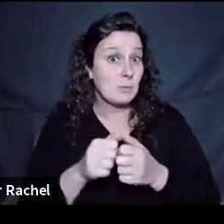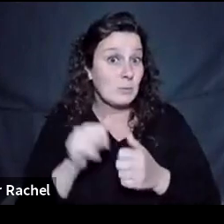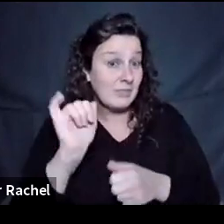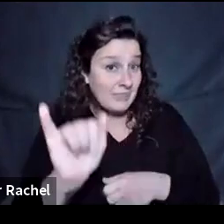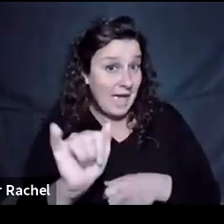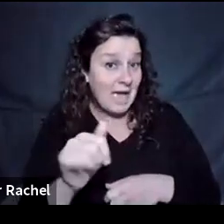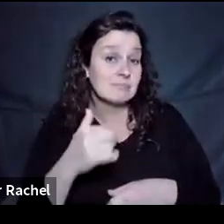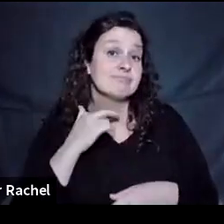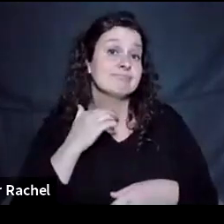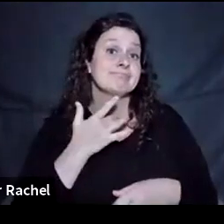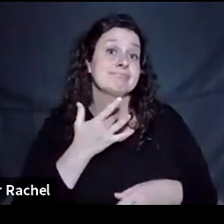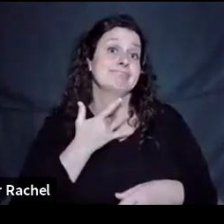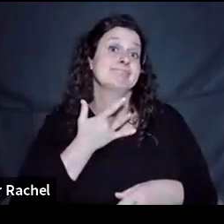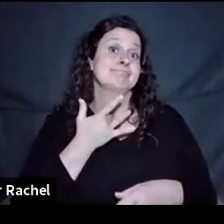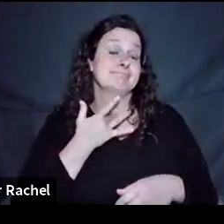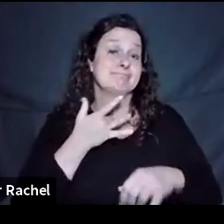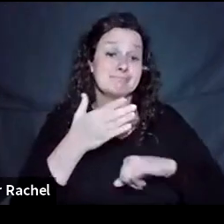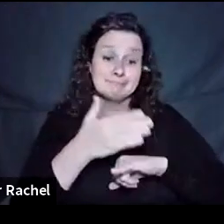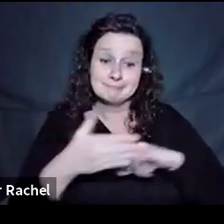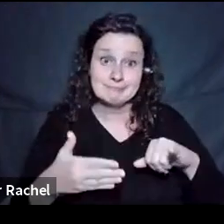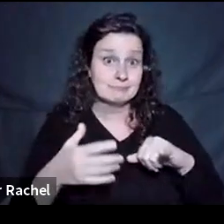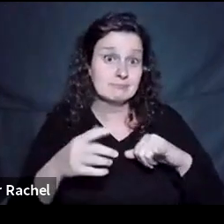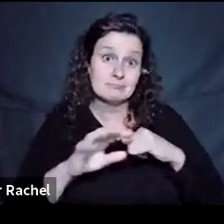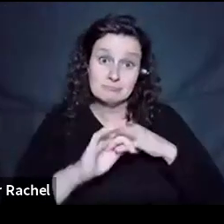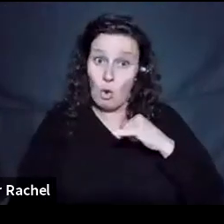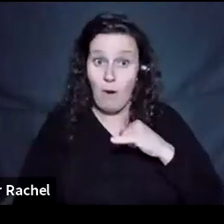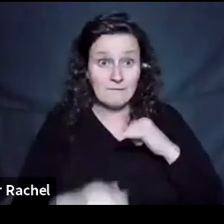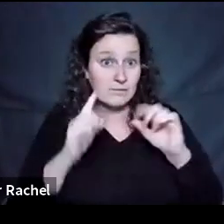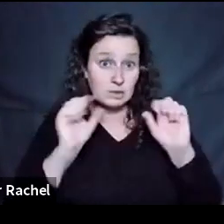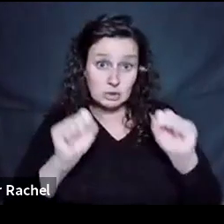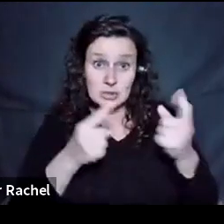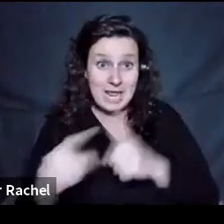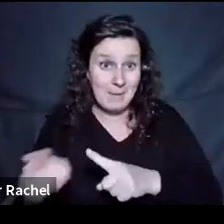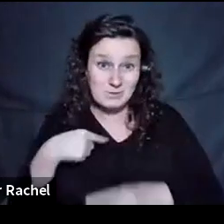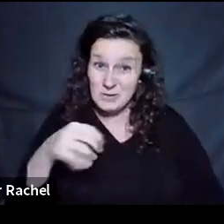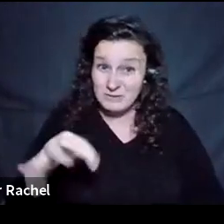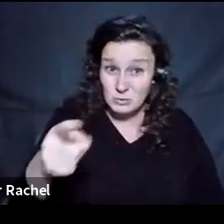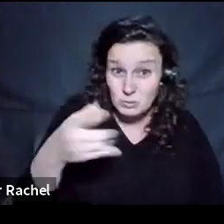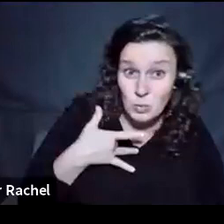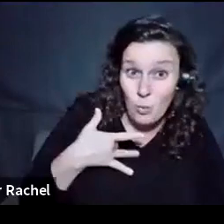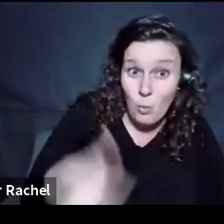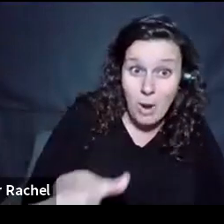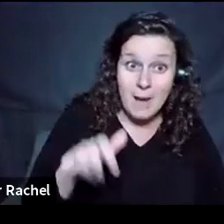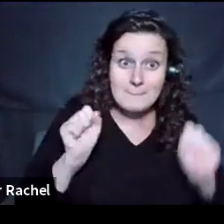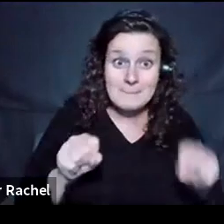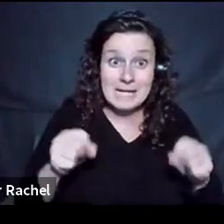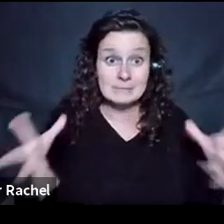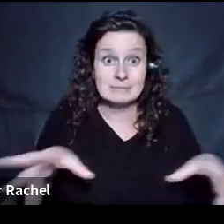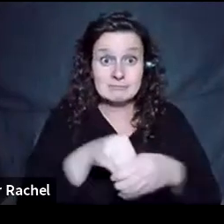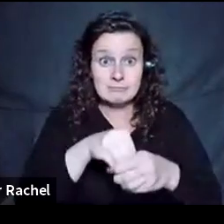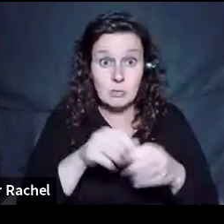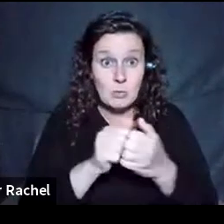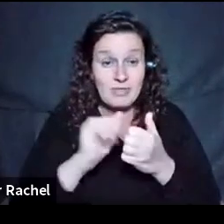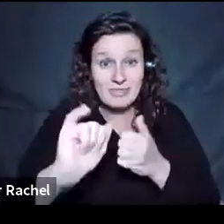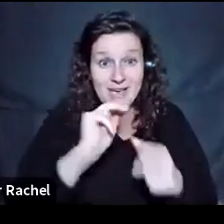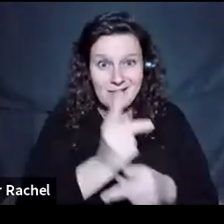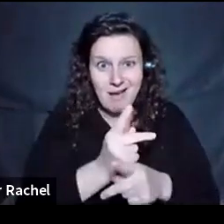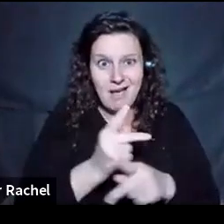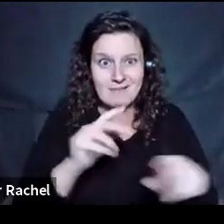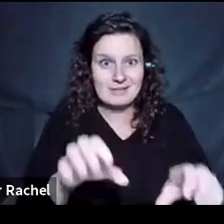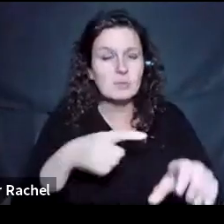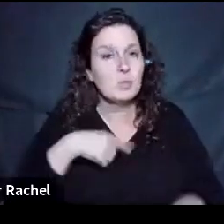a deeper cut that could result in something coming off. So if that's not something that you want to possibly participate in, you need to